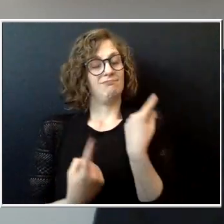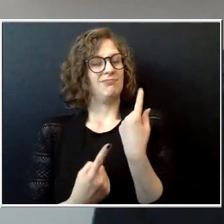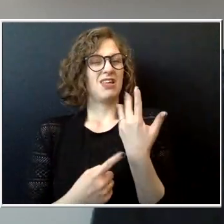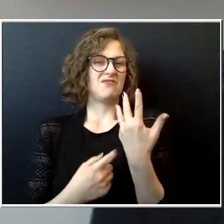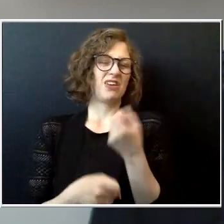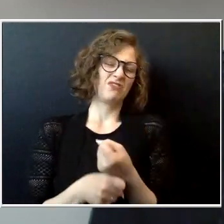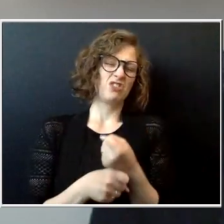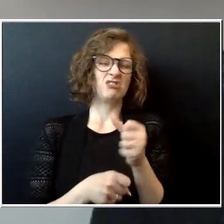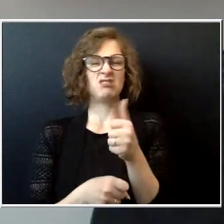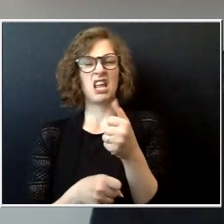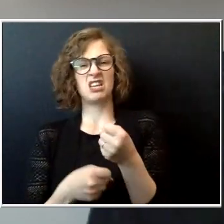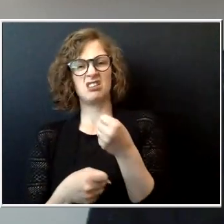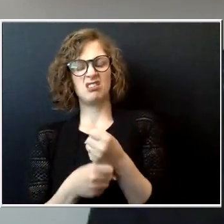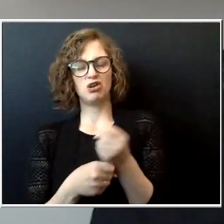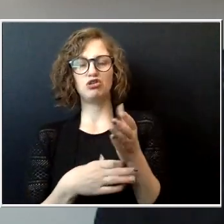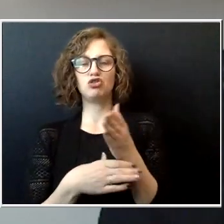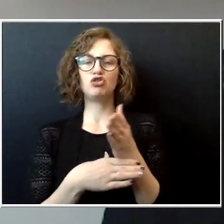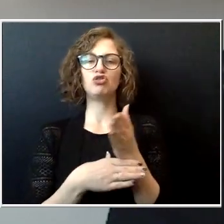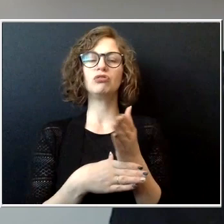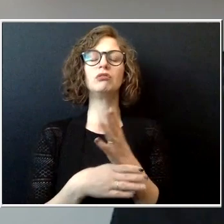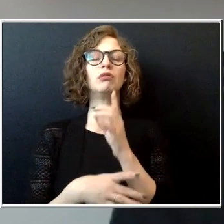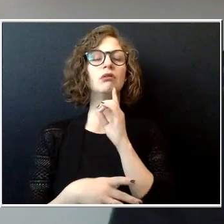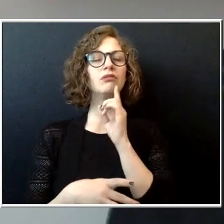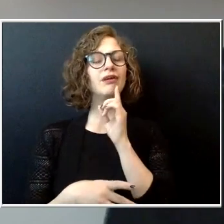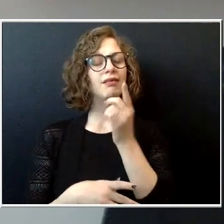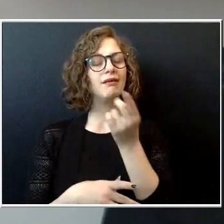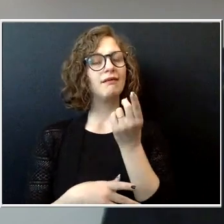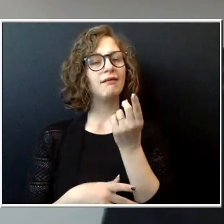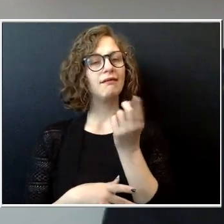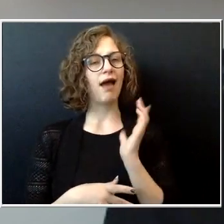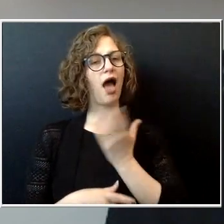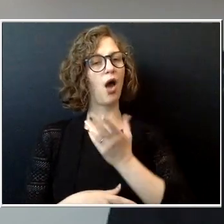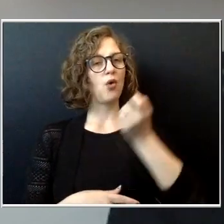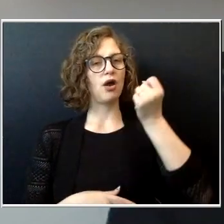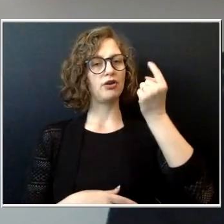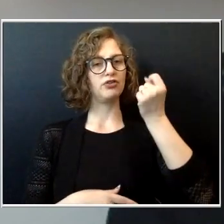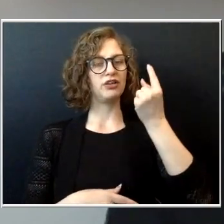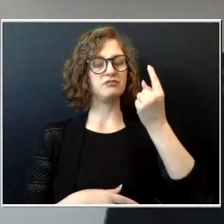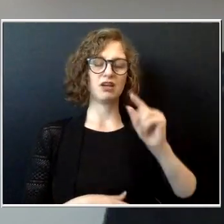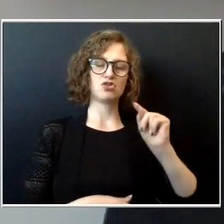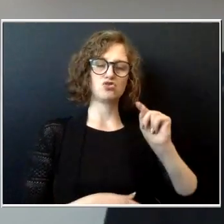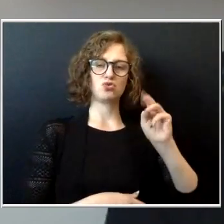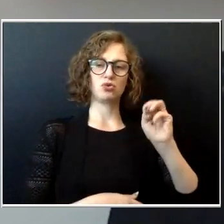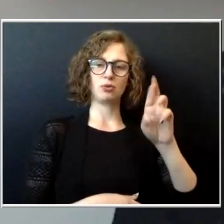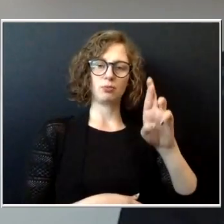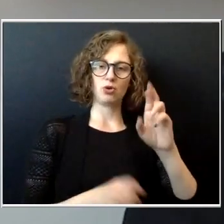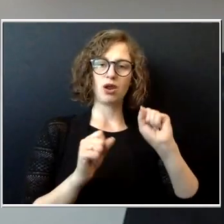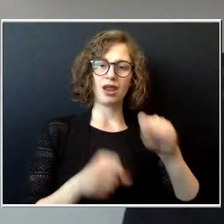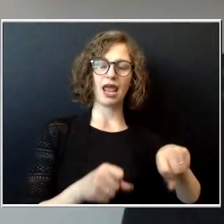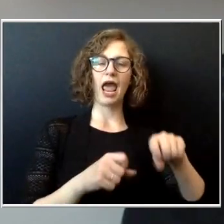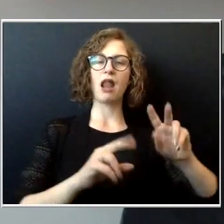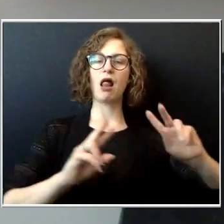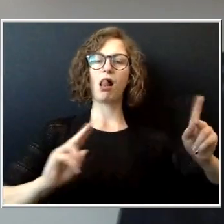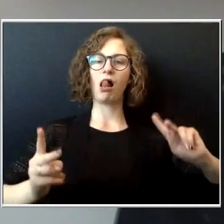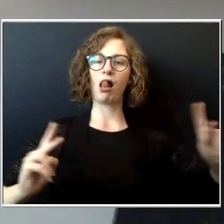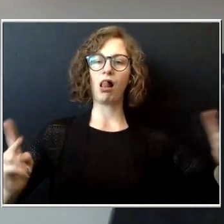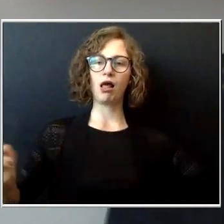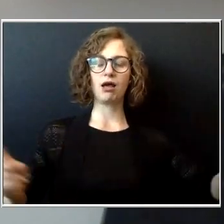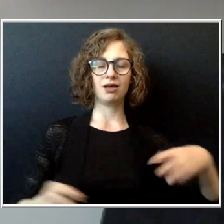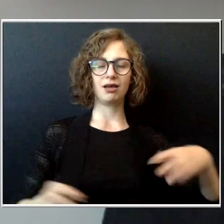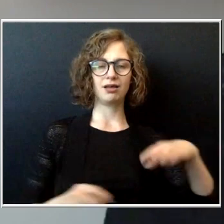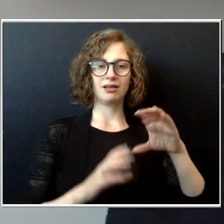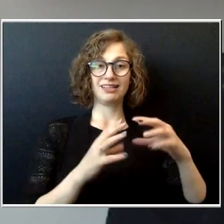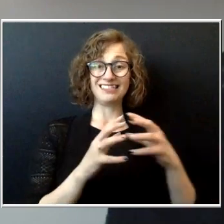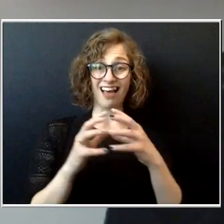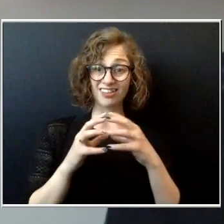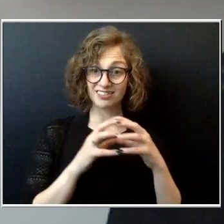really understanding that, some of these tumors will shed cells and also shed some DNA that allows us maybe